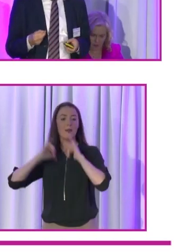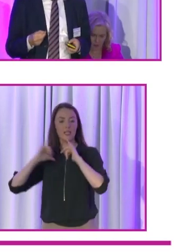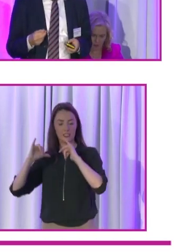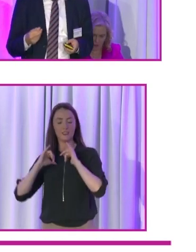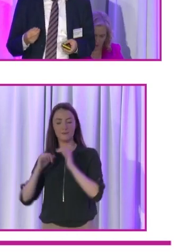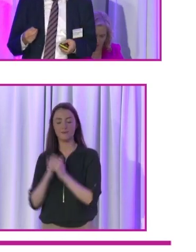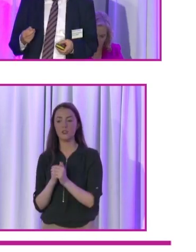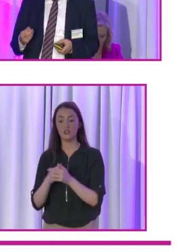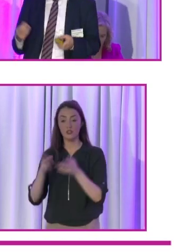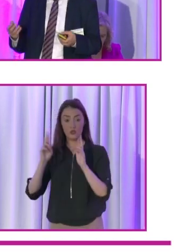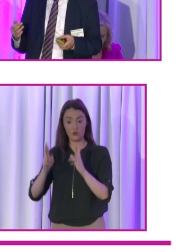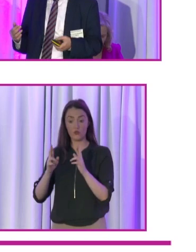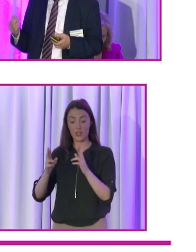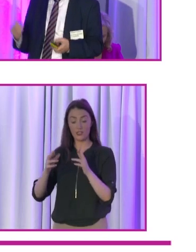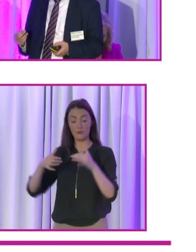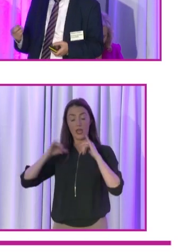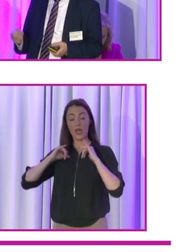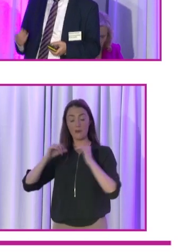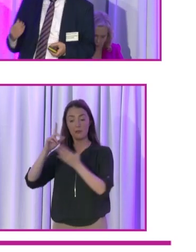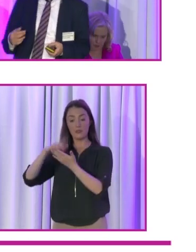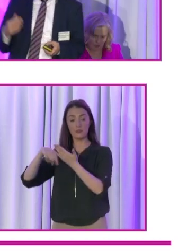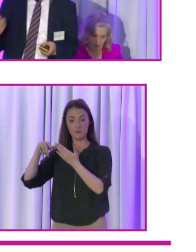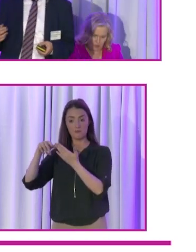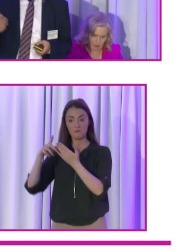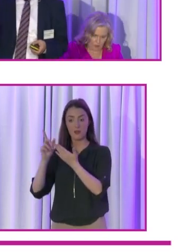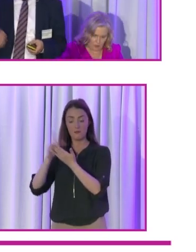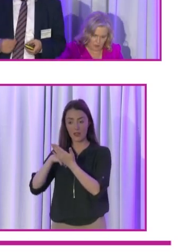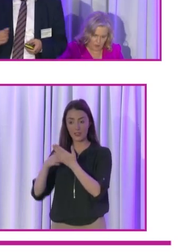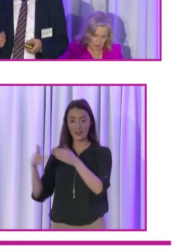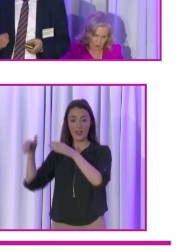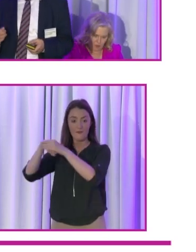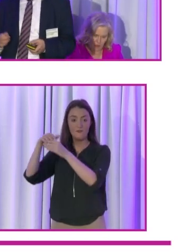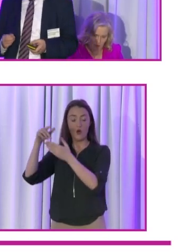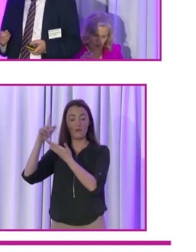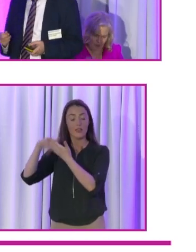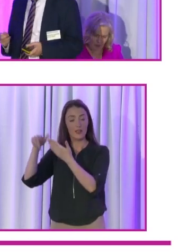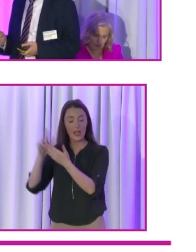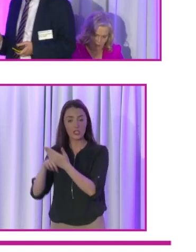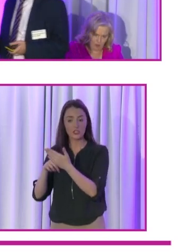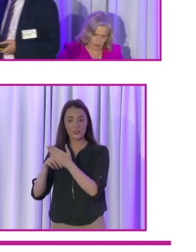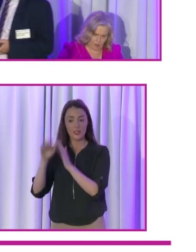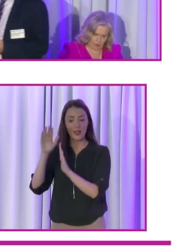as candidate is fewer than those with